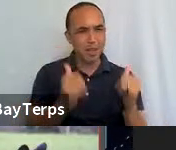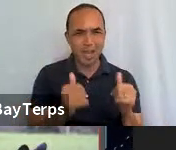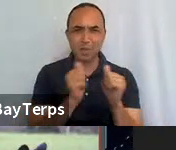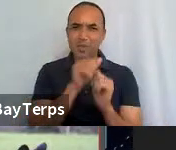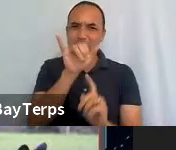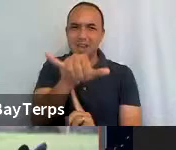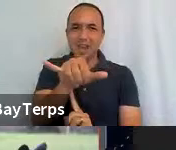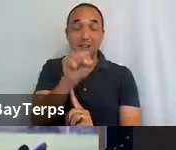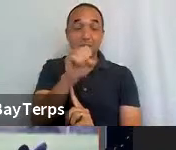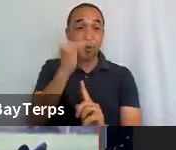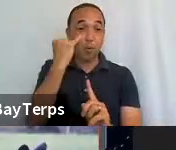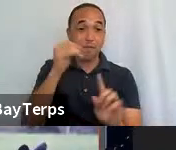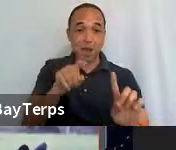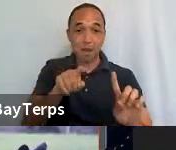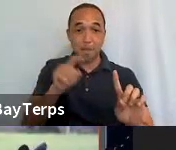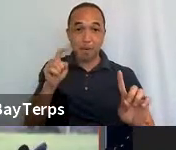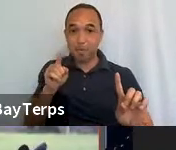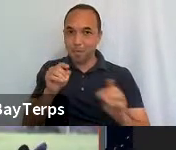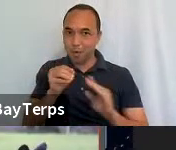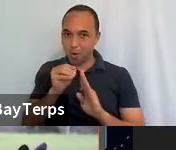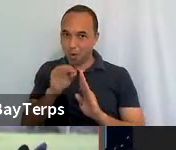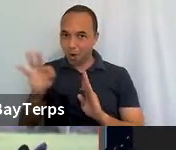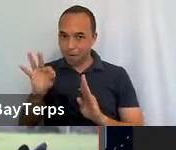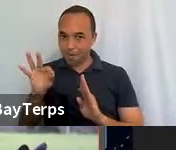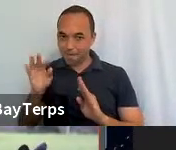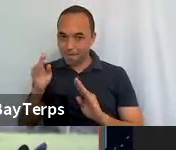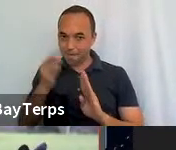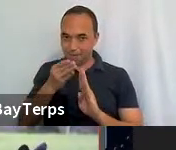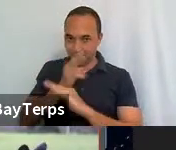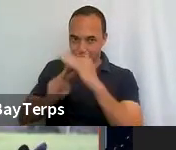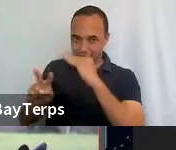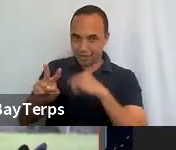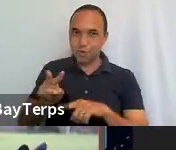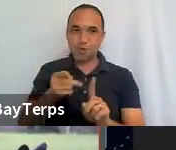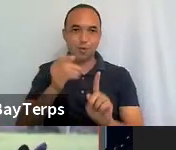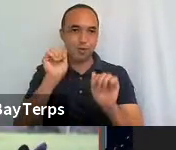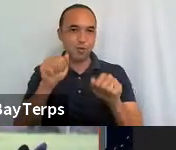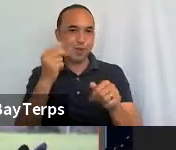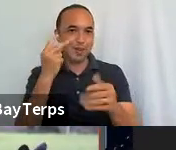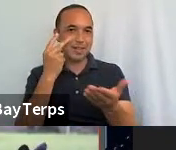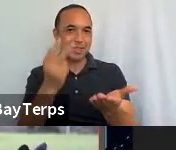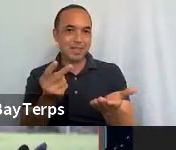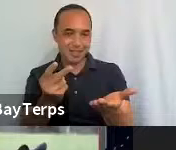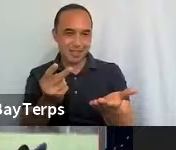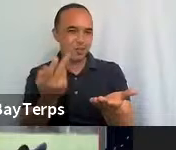uncheck our preview, you can see it's already getting even a little bit better.